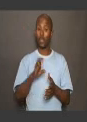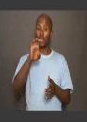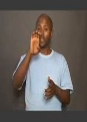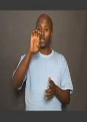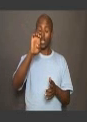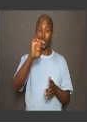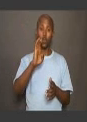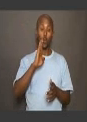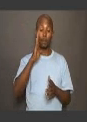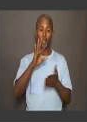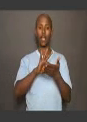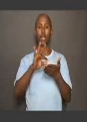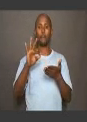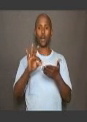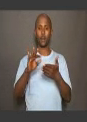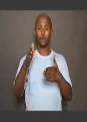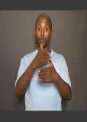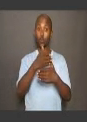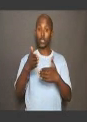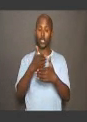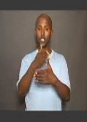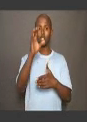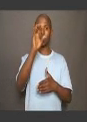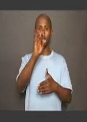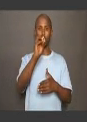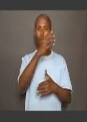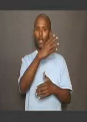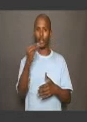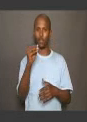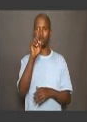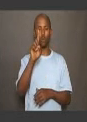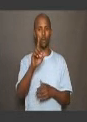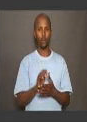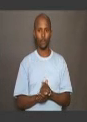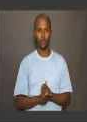E will be a number between 0 and 1.